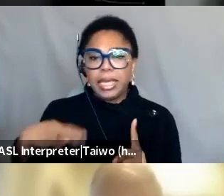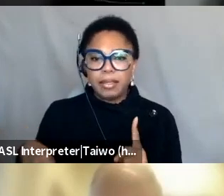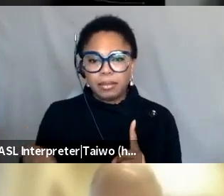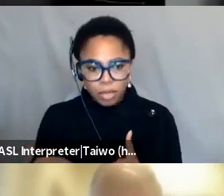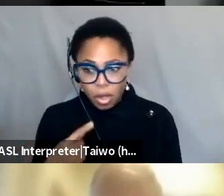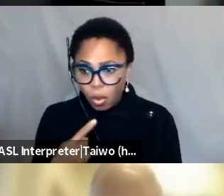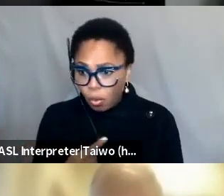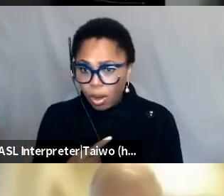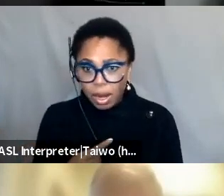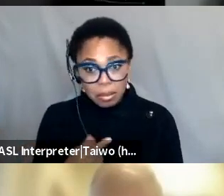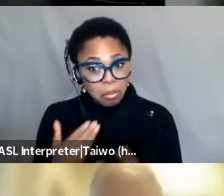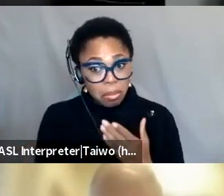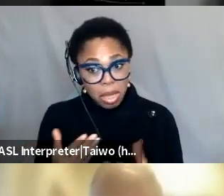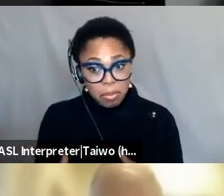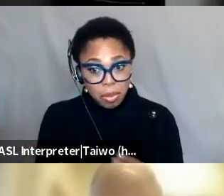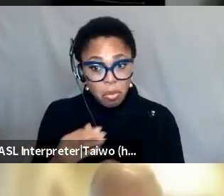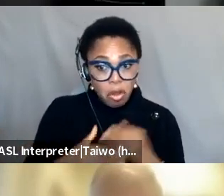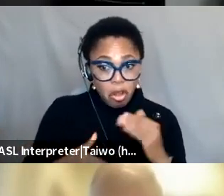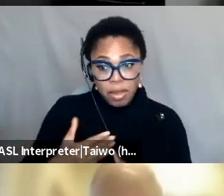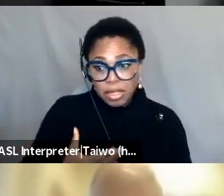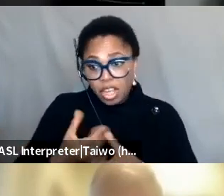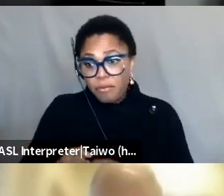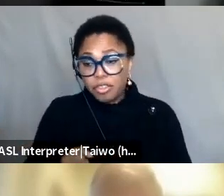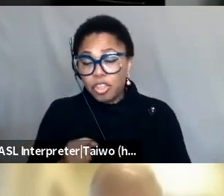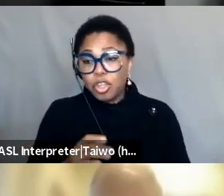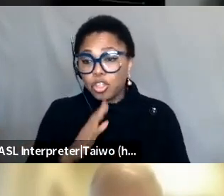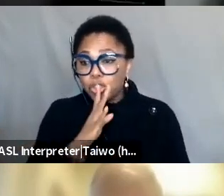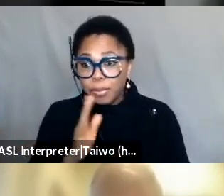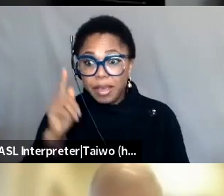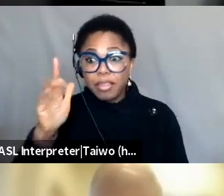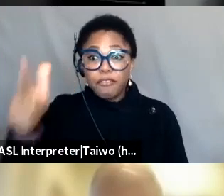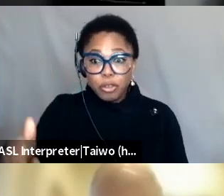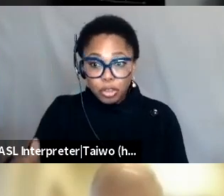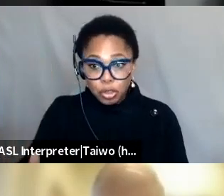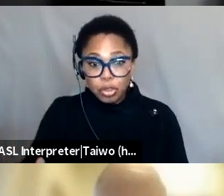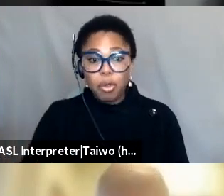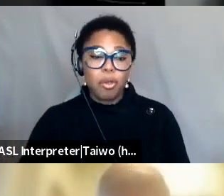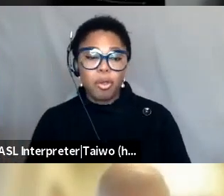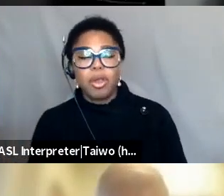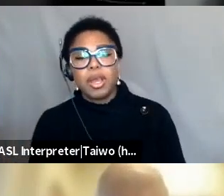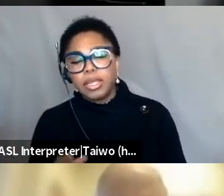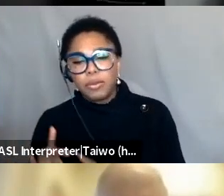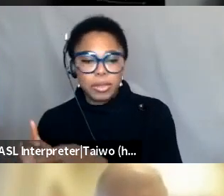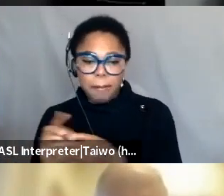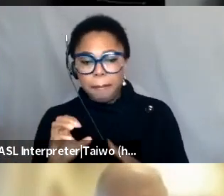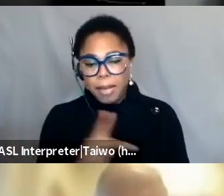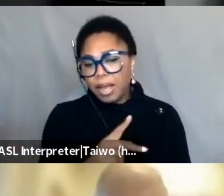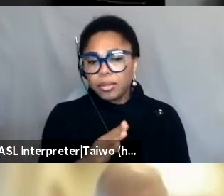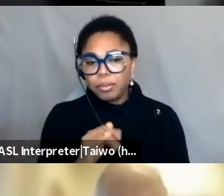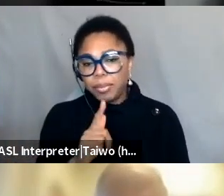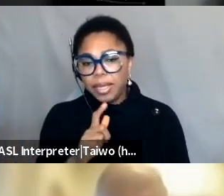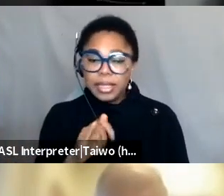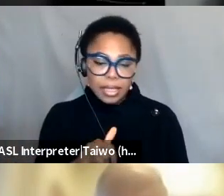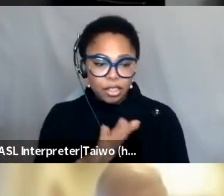Right, perhaps more comfort and confidence to speak up in the future, brought it back to Bailey's character,